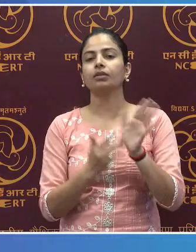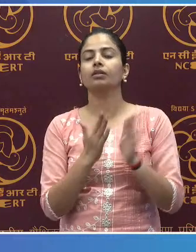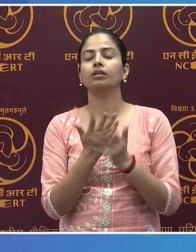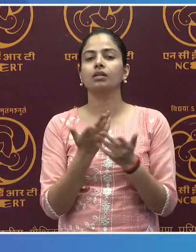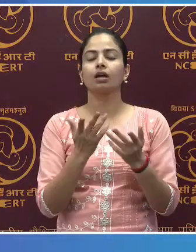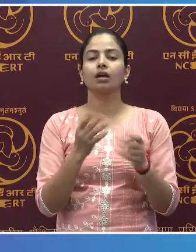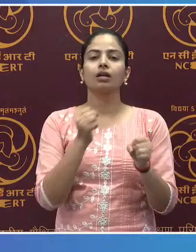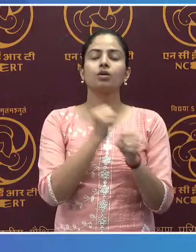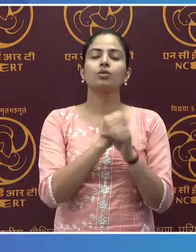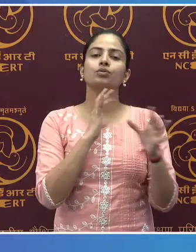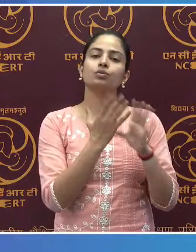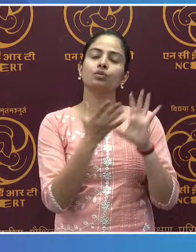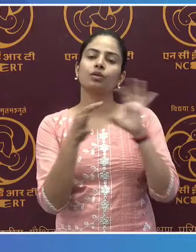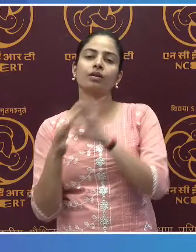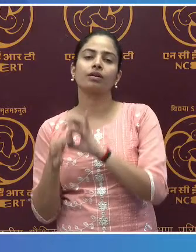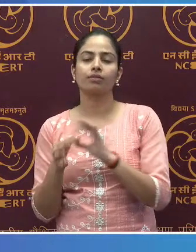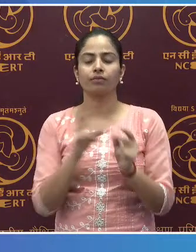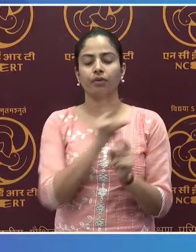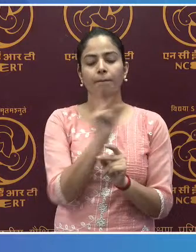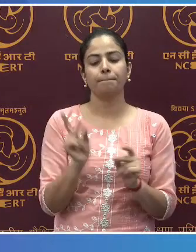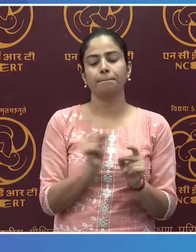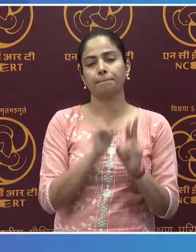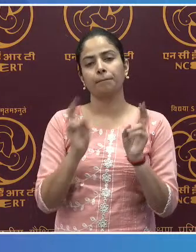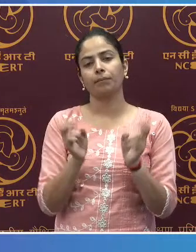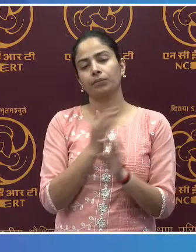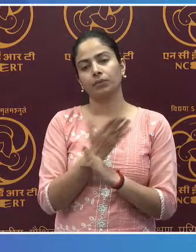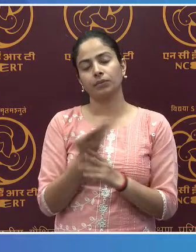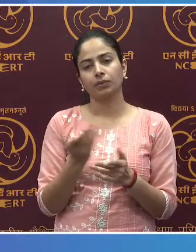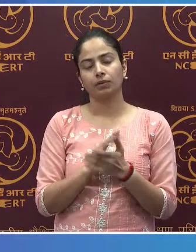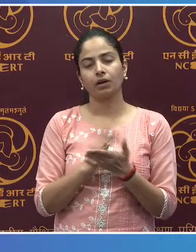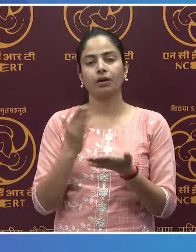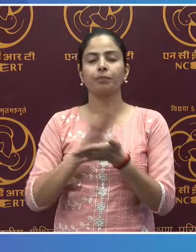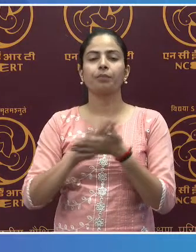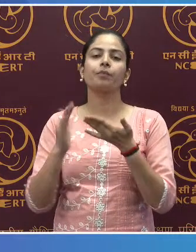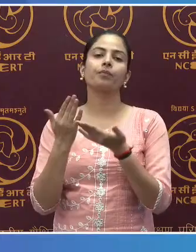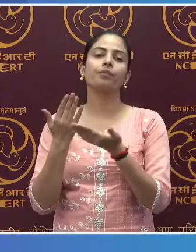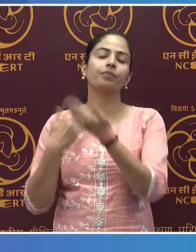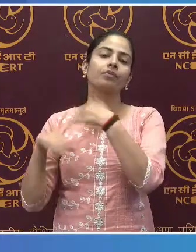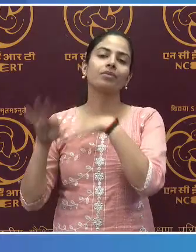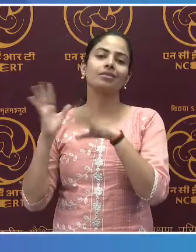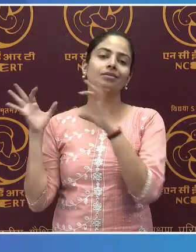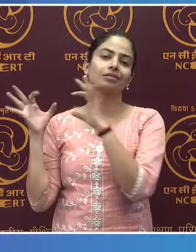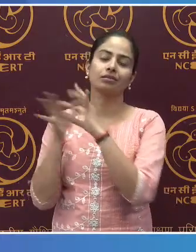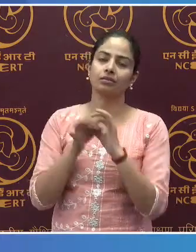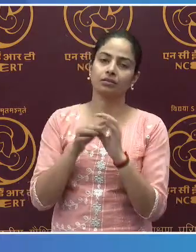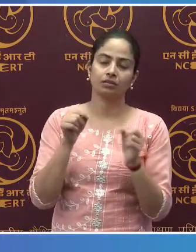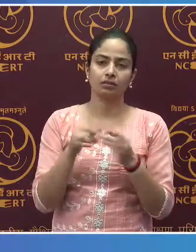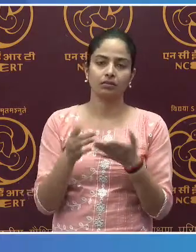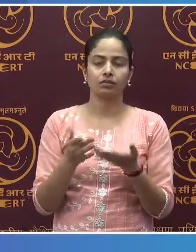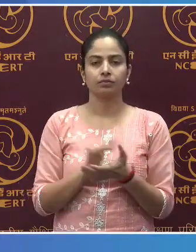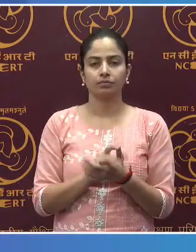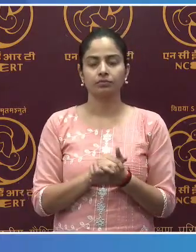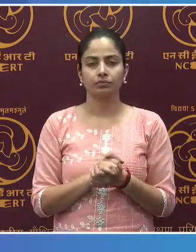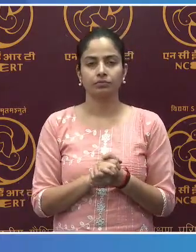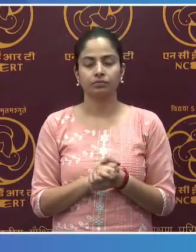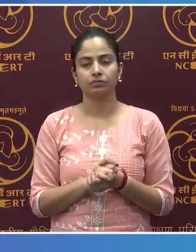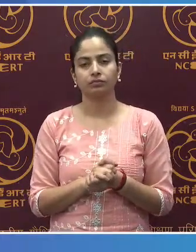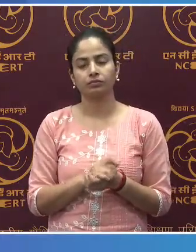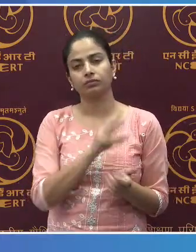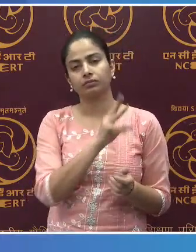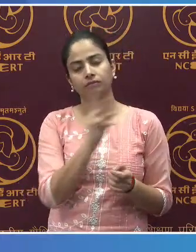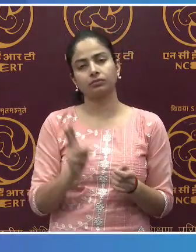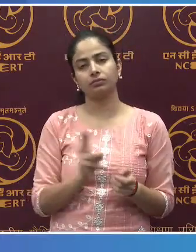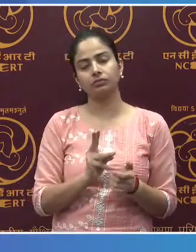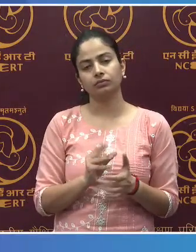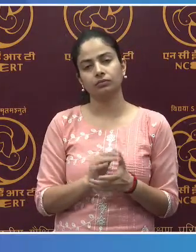geographical dimensions. The theme B, that is the tapestry of the past, that really reflects some sort of the historical dimensions in the book.